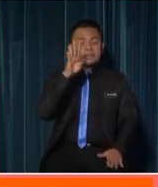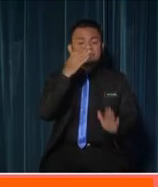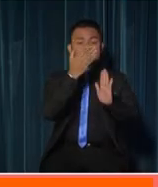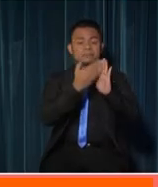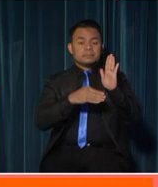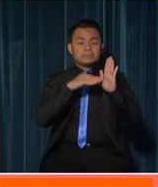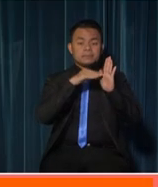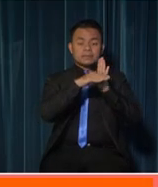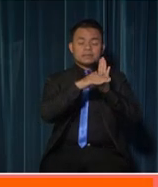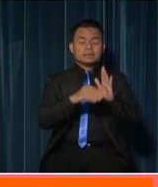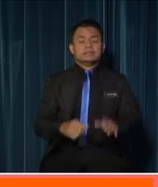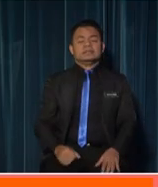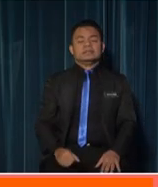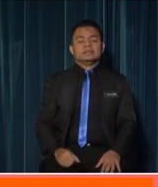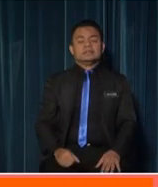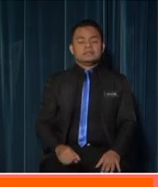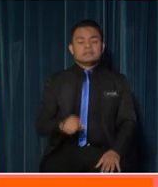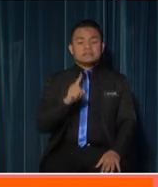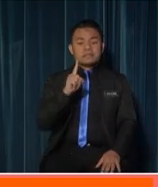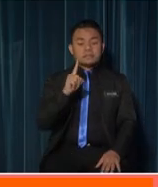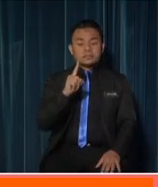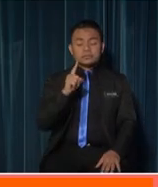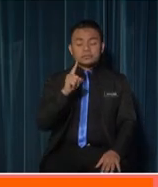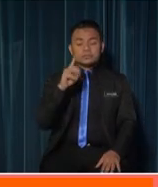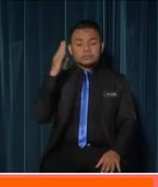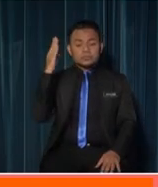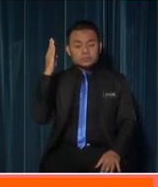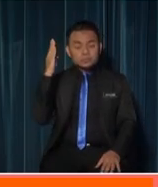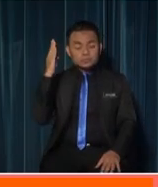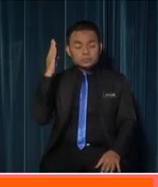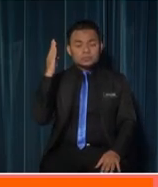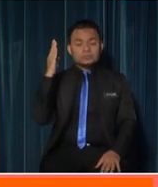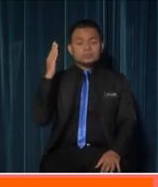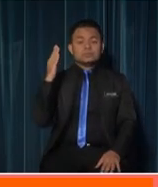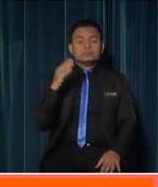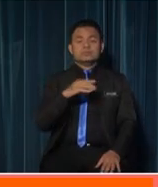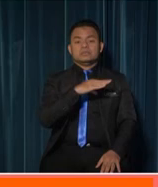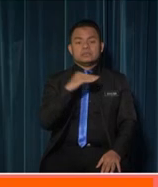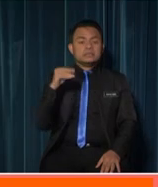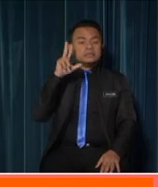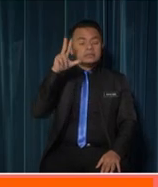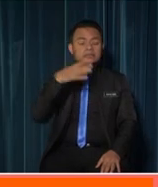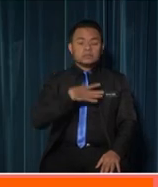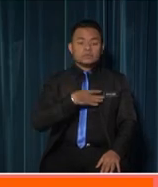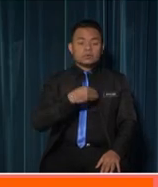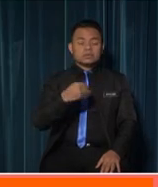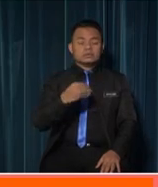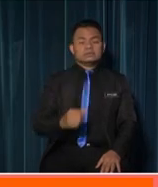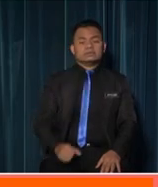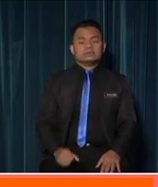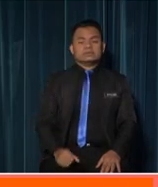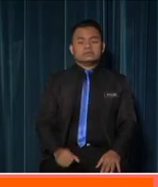parts. One blue part and three white parts. The clock